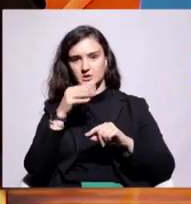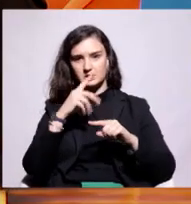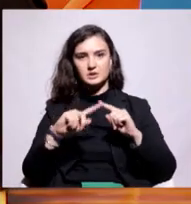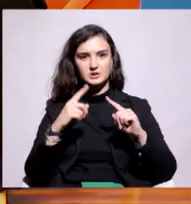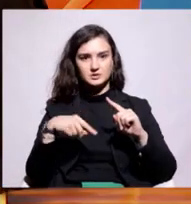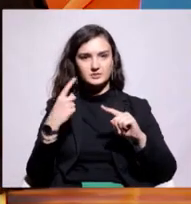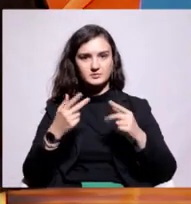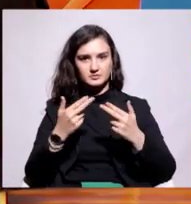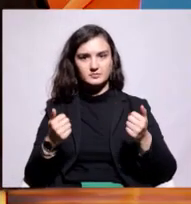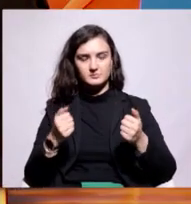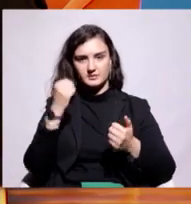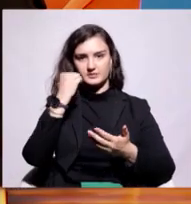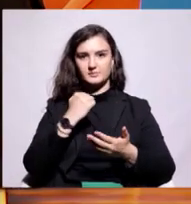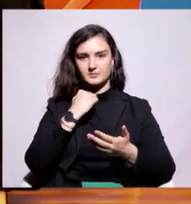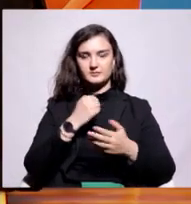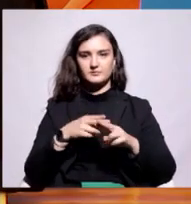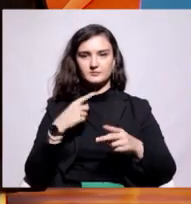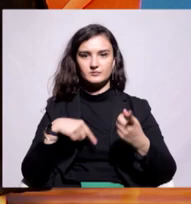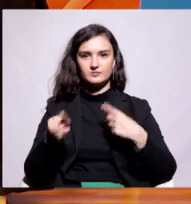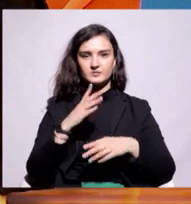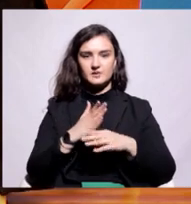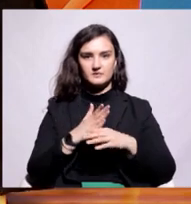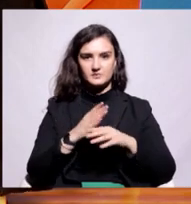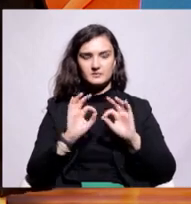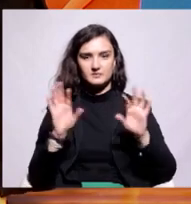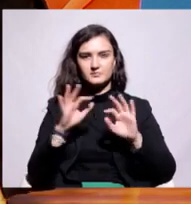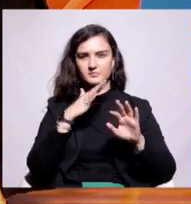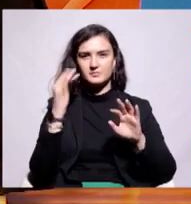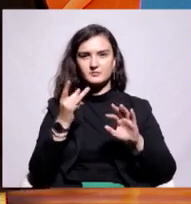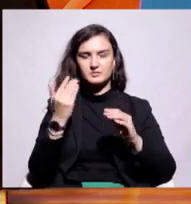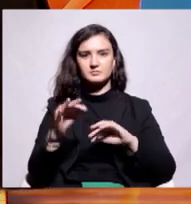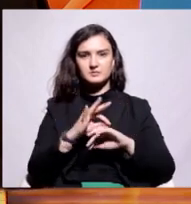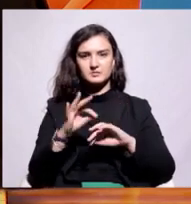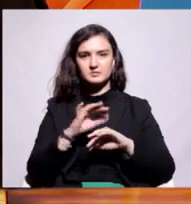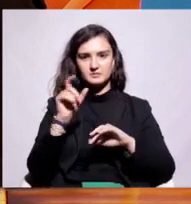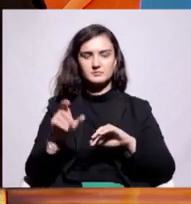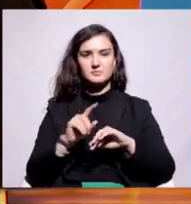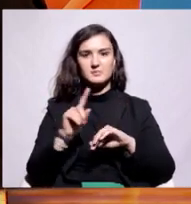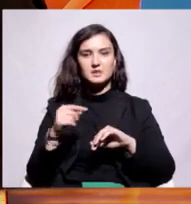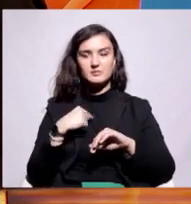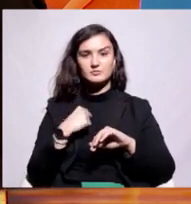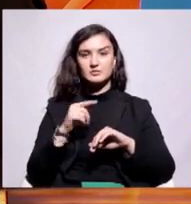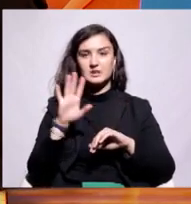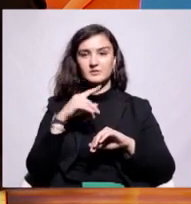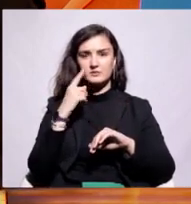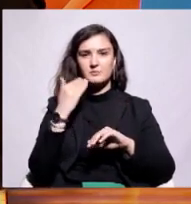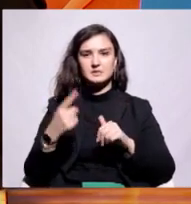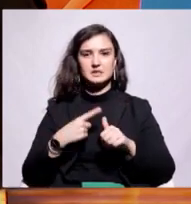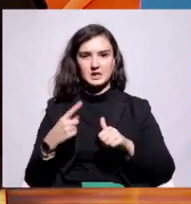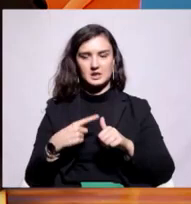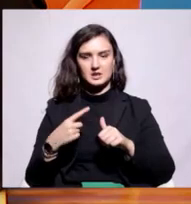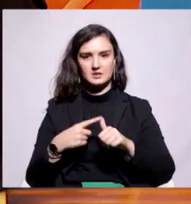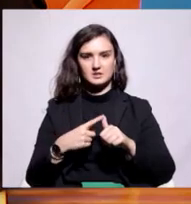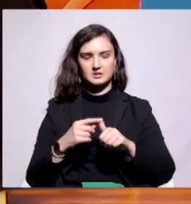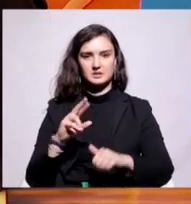Yeah. right? Yeah. Okay, thank you. So we have mentioned many times his wife, but I think we didn't mention her name. So this